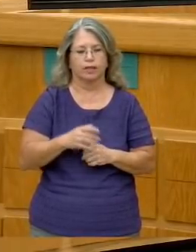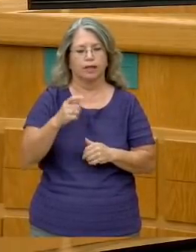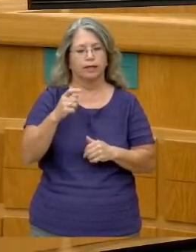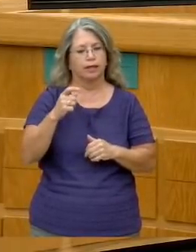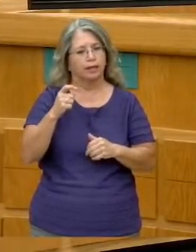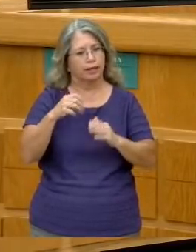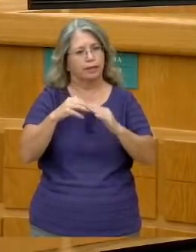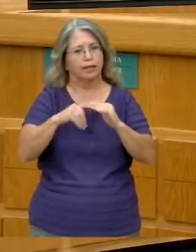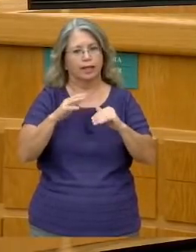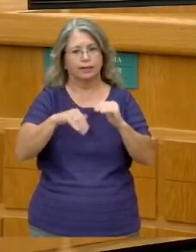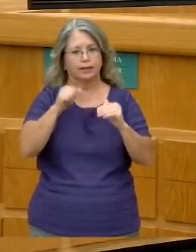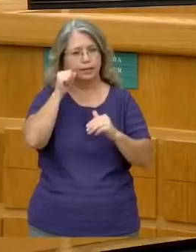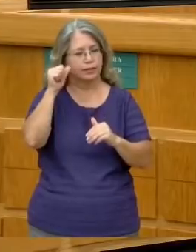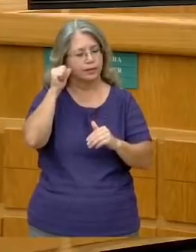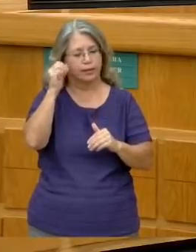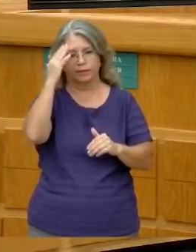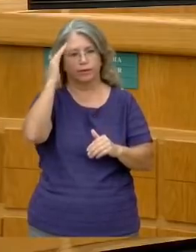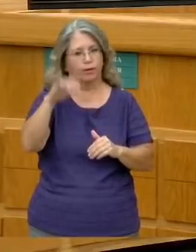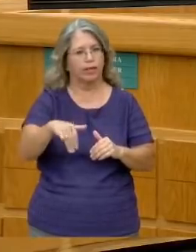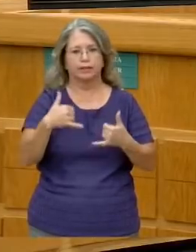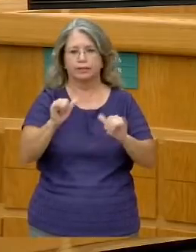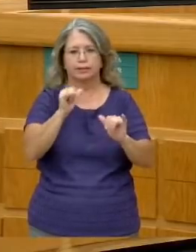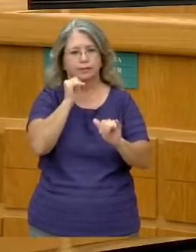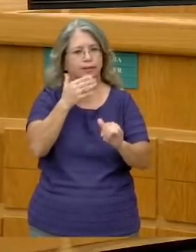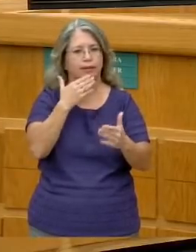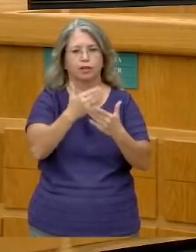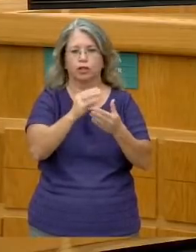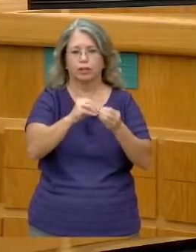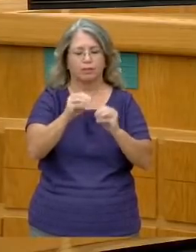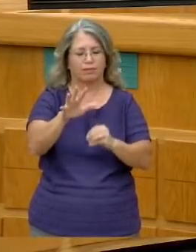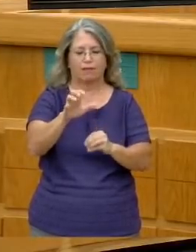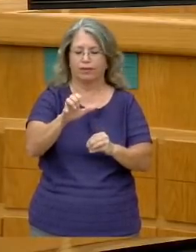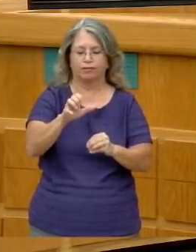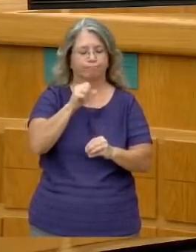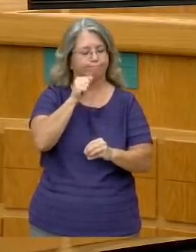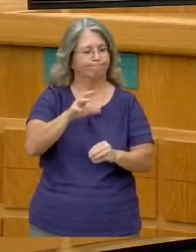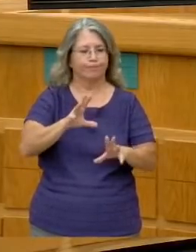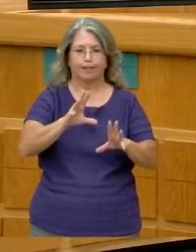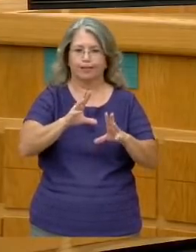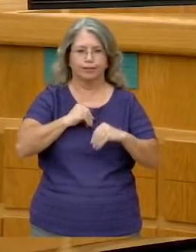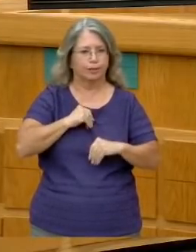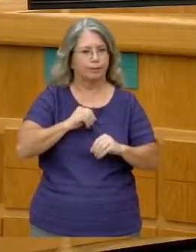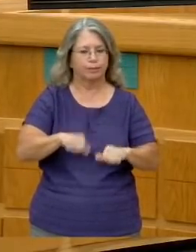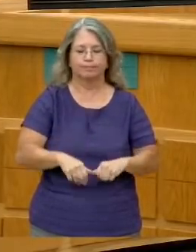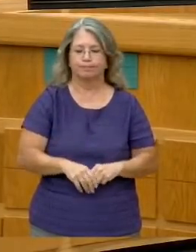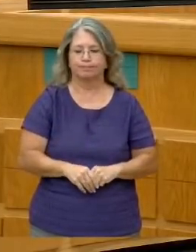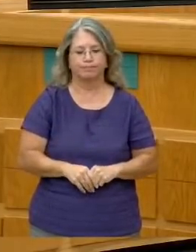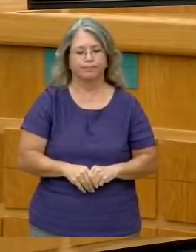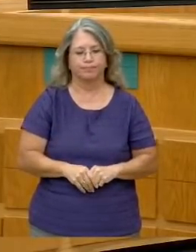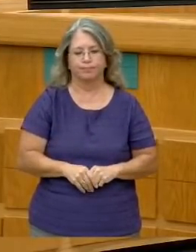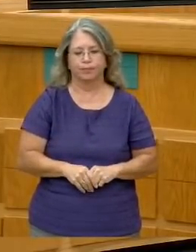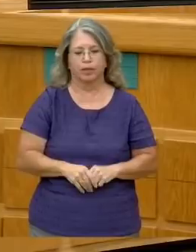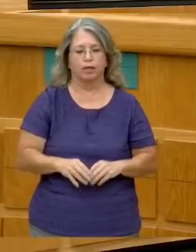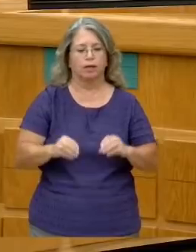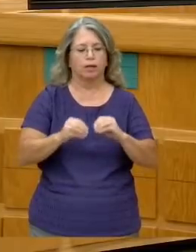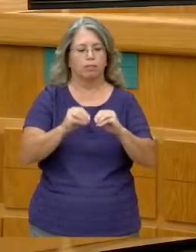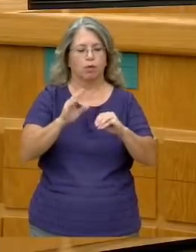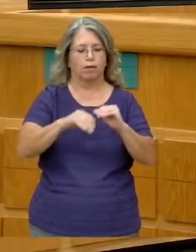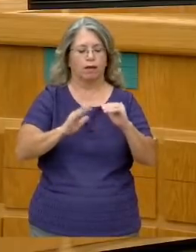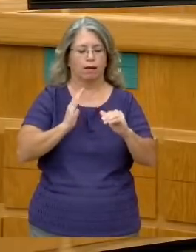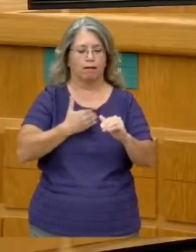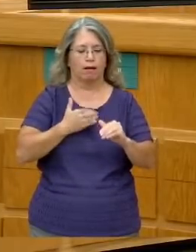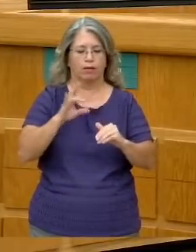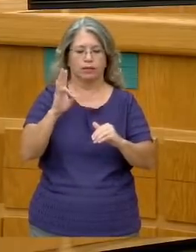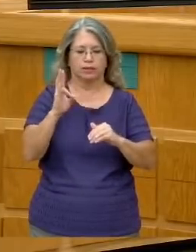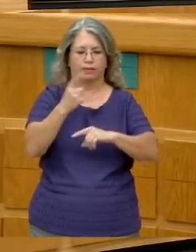yesterday, we all know it's not a good number. 500 is totally unacceptable. And it's more than our 7-day average. Our